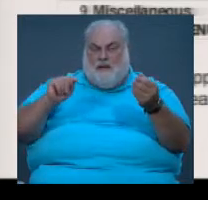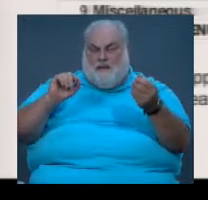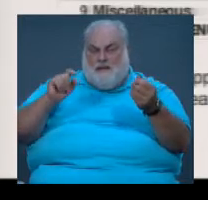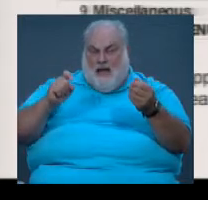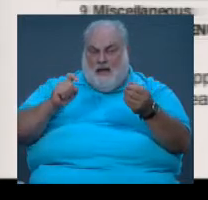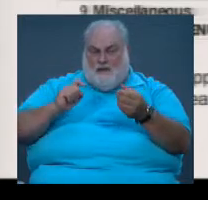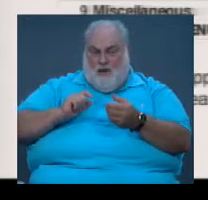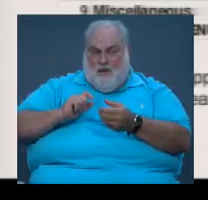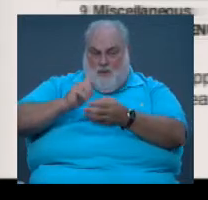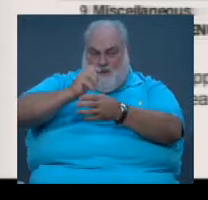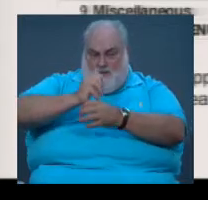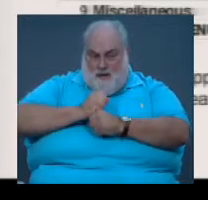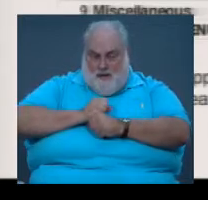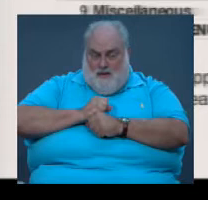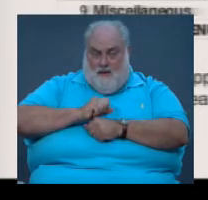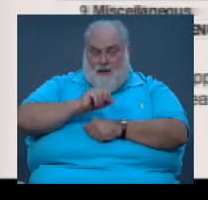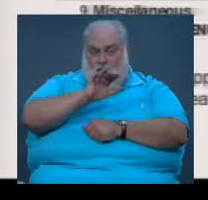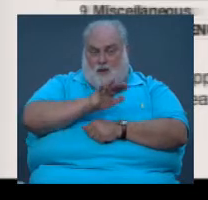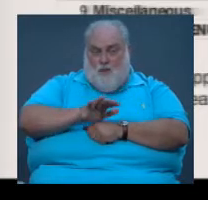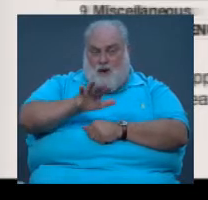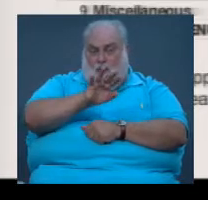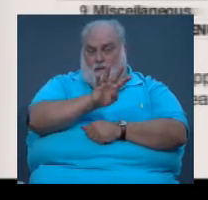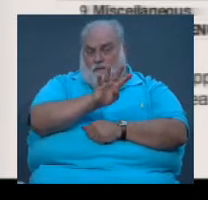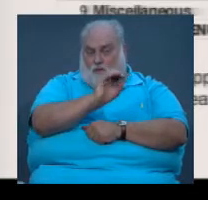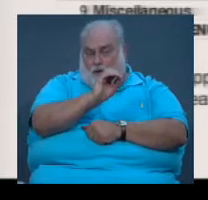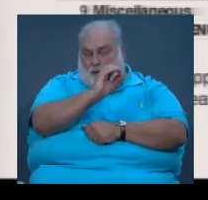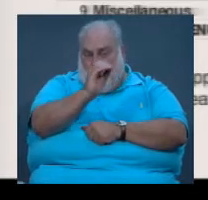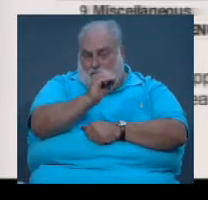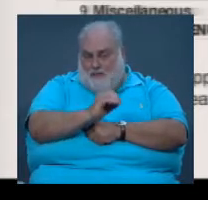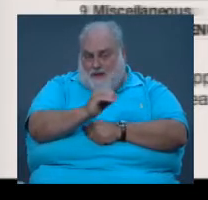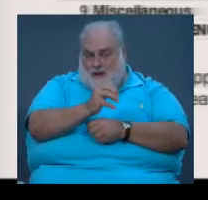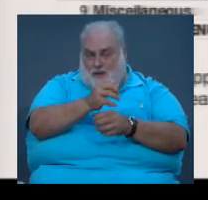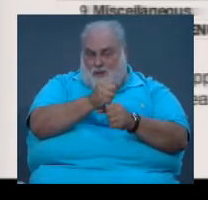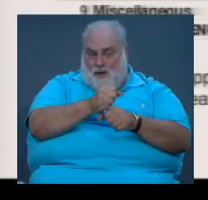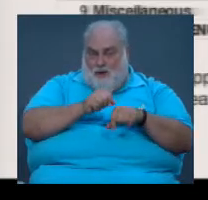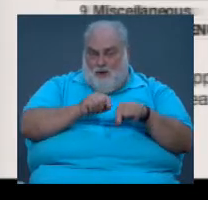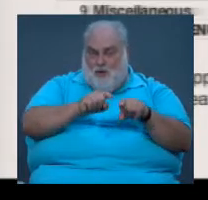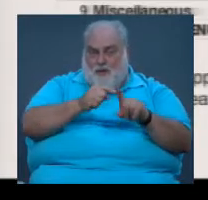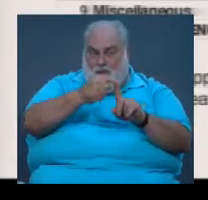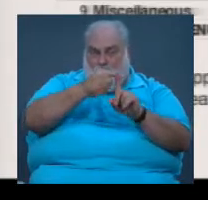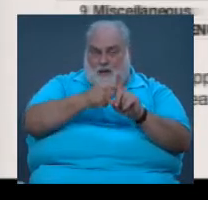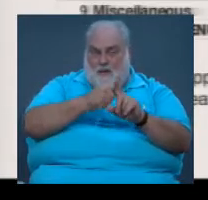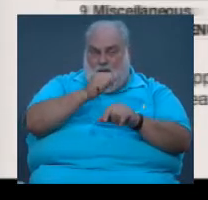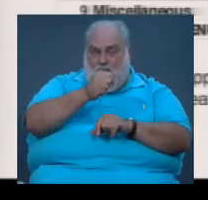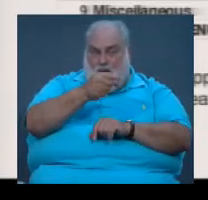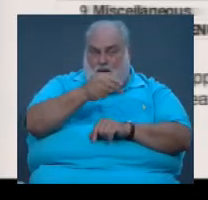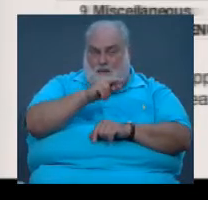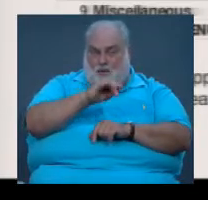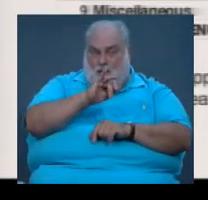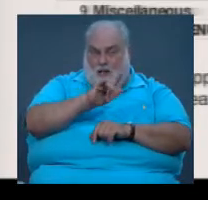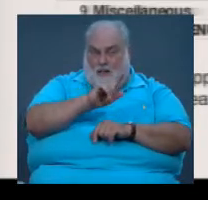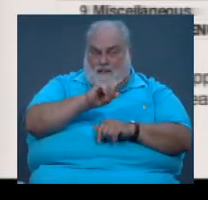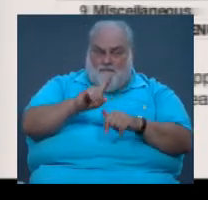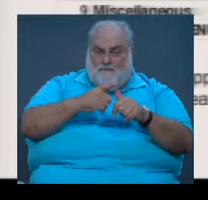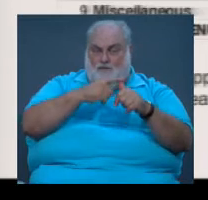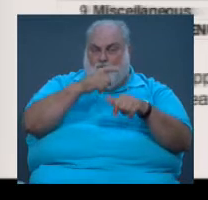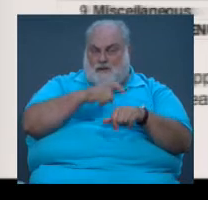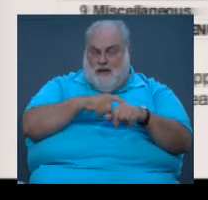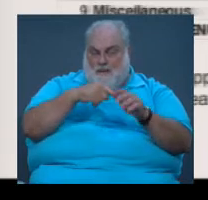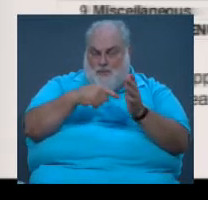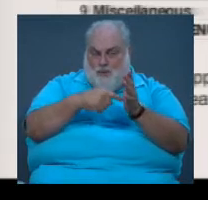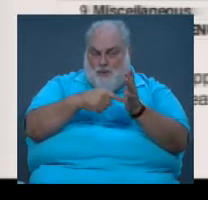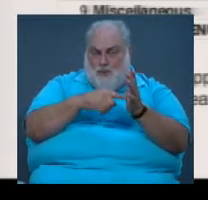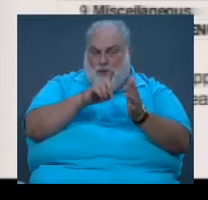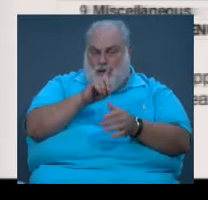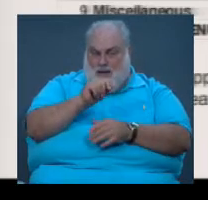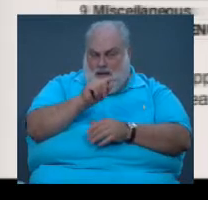in. Approximately 40% of those are received each year in the April timeframe when that first due date comes